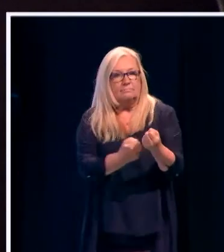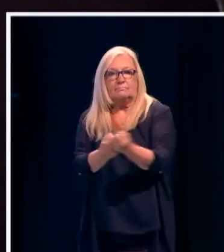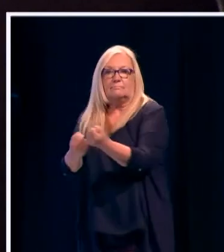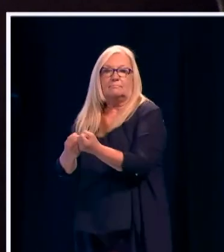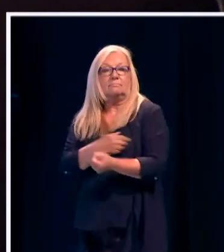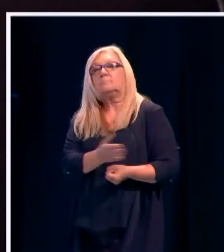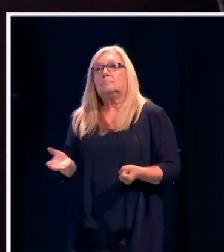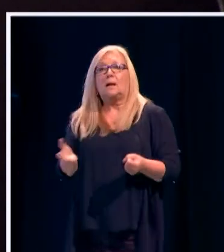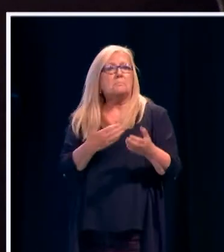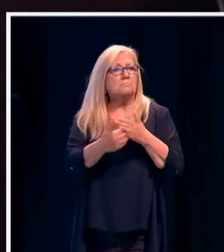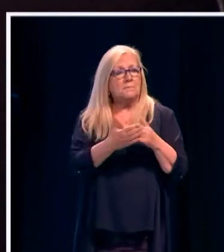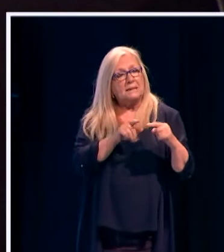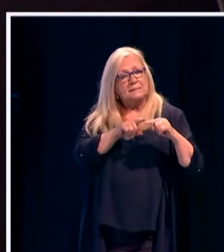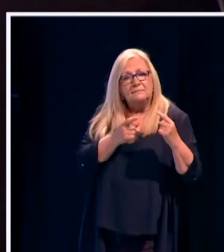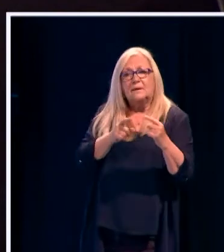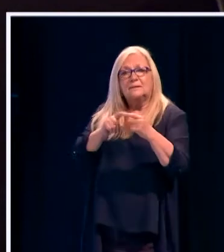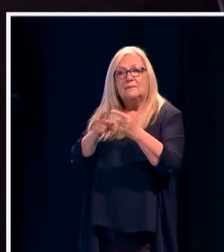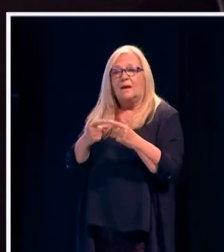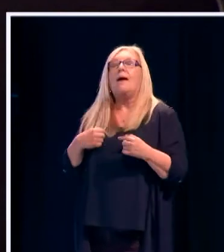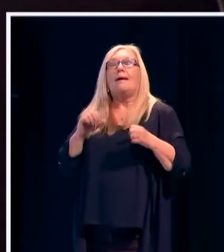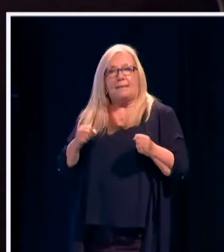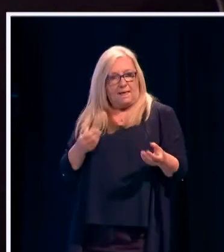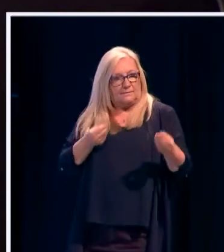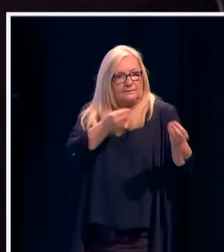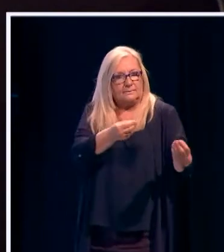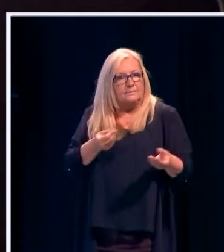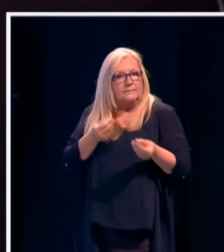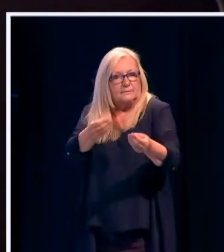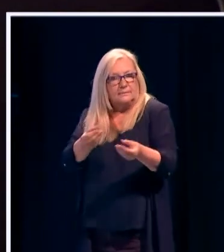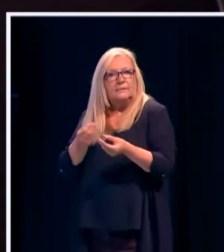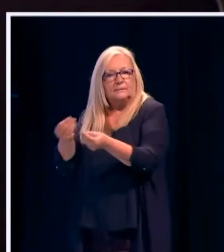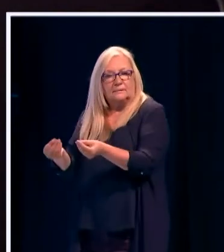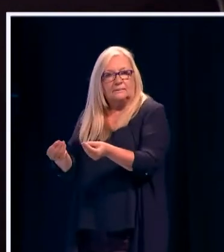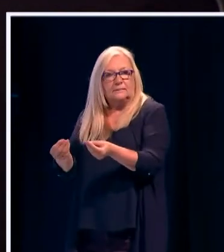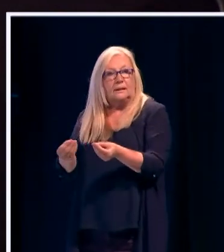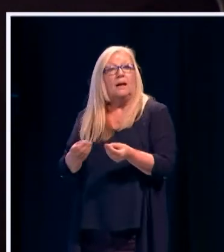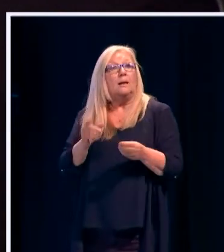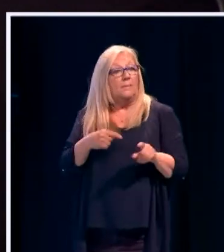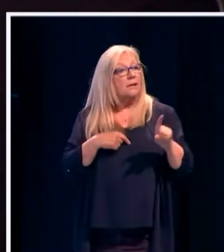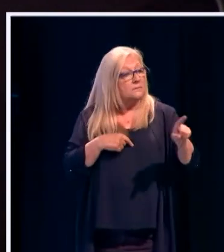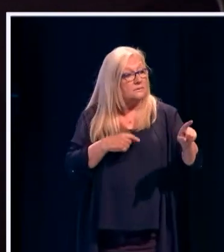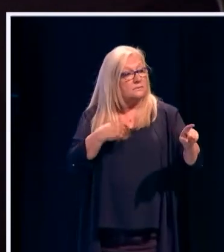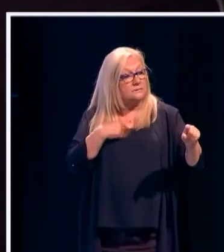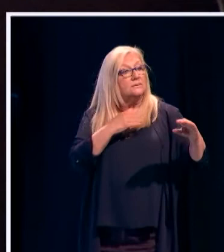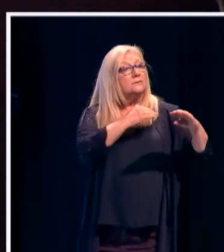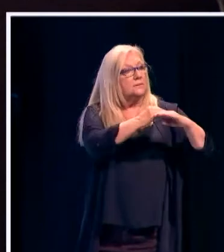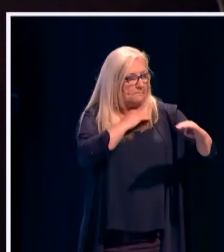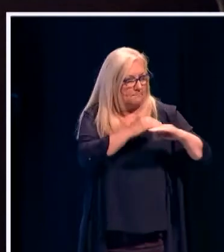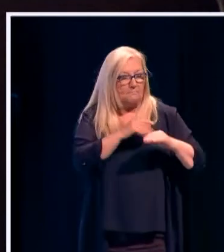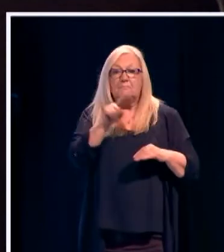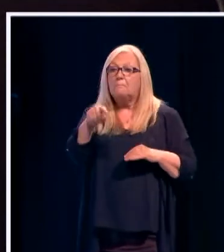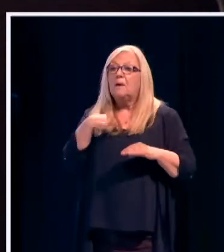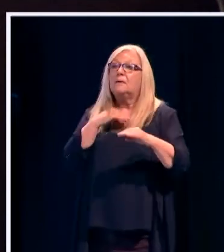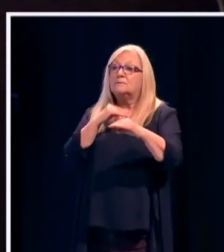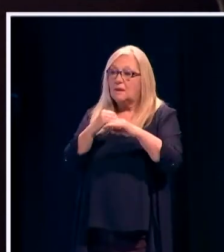despite the differences, and also trying to figure out the commonalities that we have within the movement. So this would be the strategies